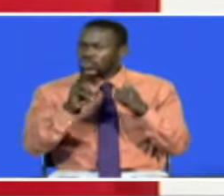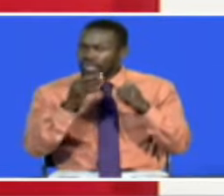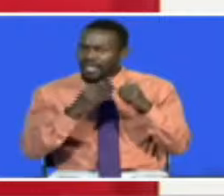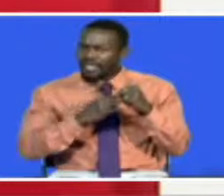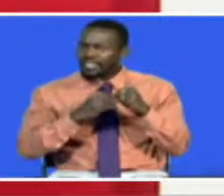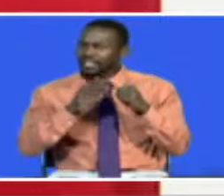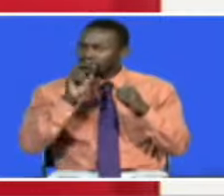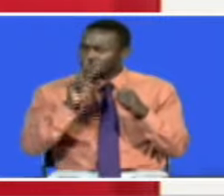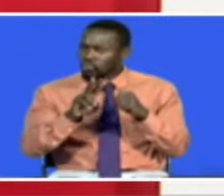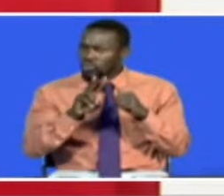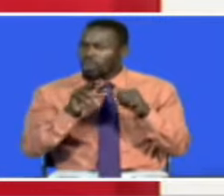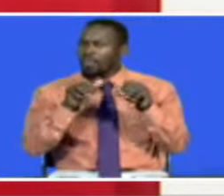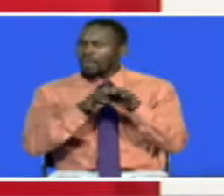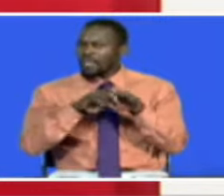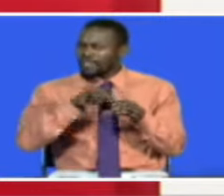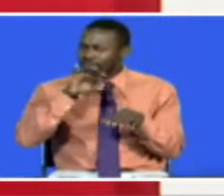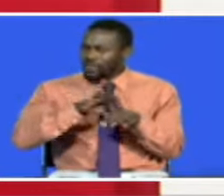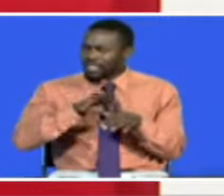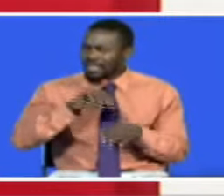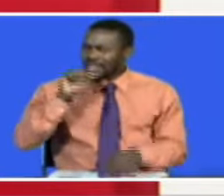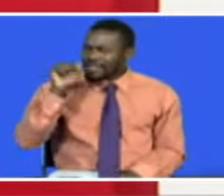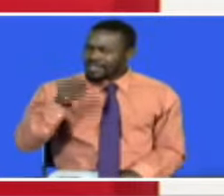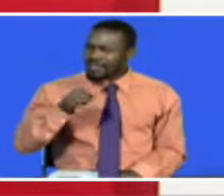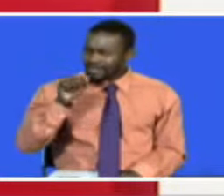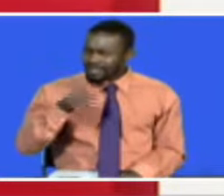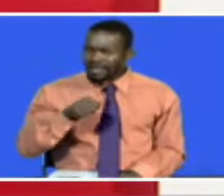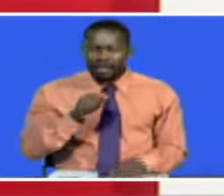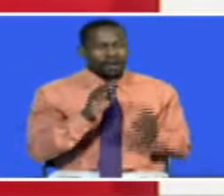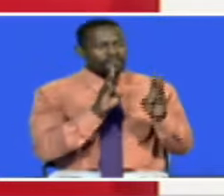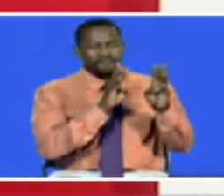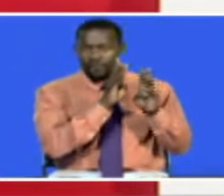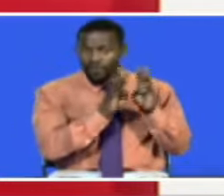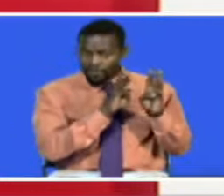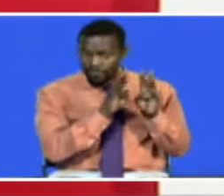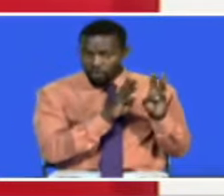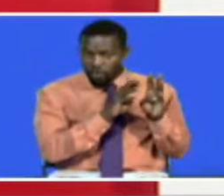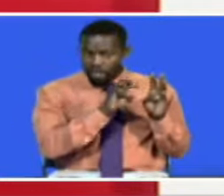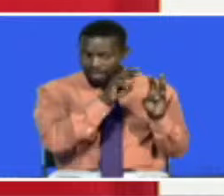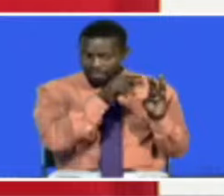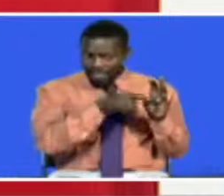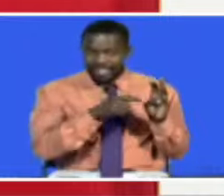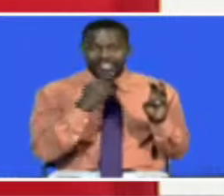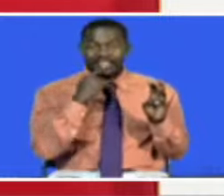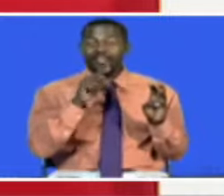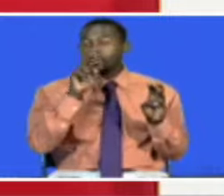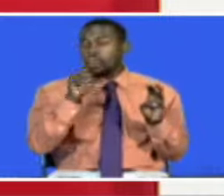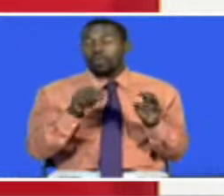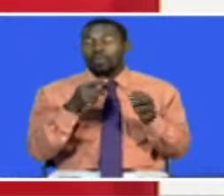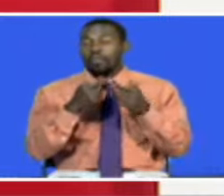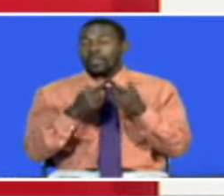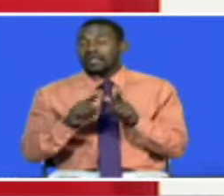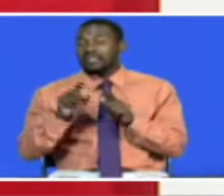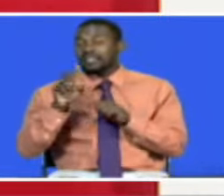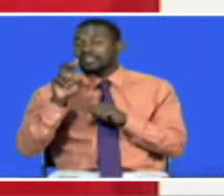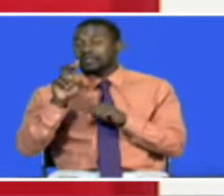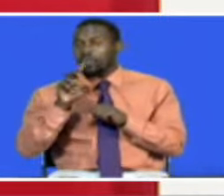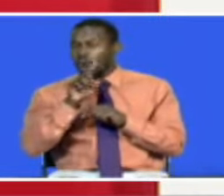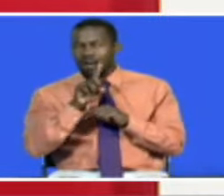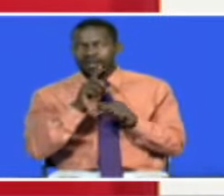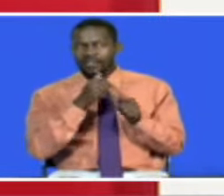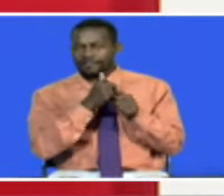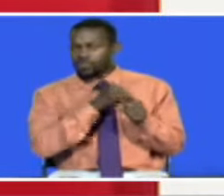Yes. 282. 44 of them saying no. Yes. 282 saying yes. One